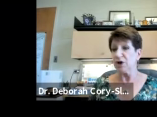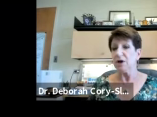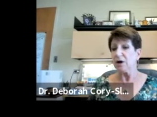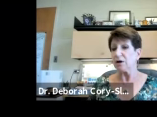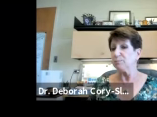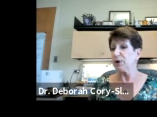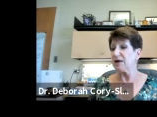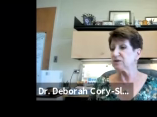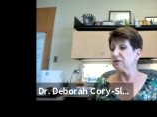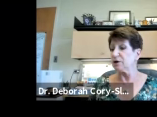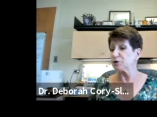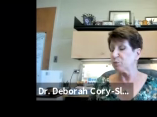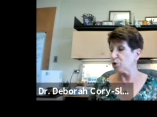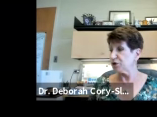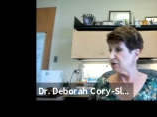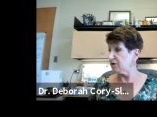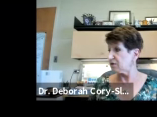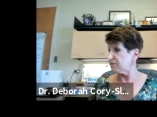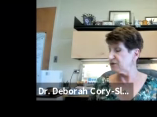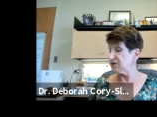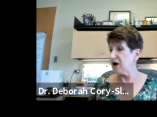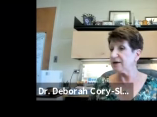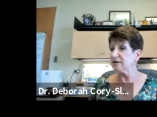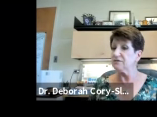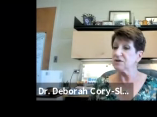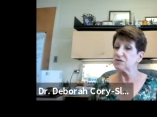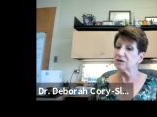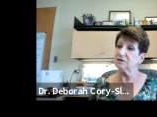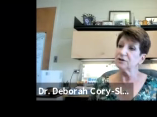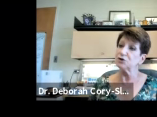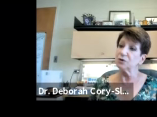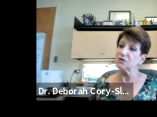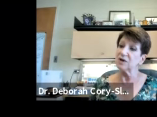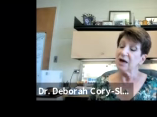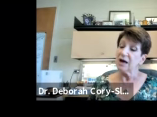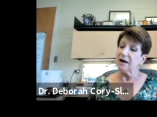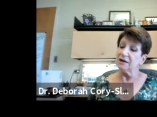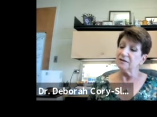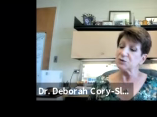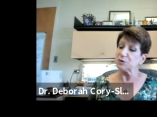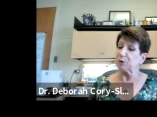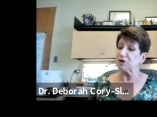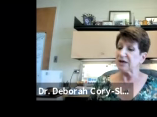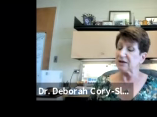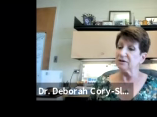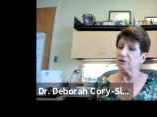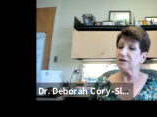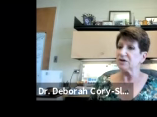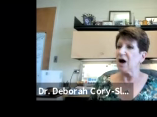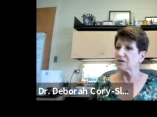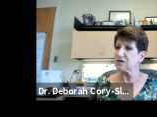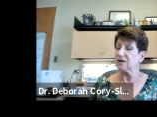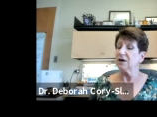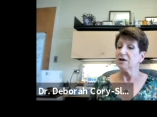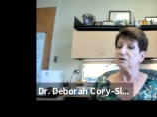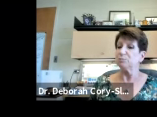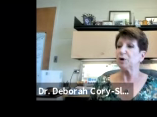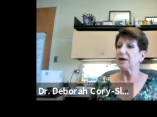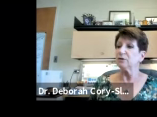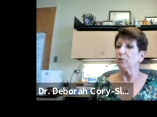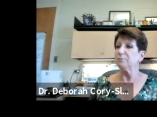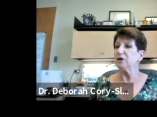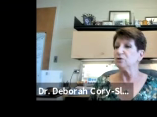which comprise a large portion of the diet of these individuals. And this was particularly toxic